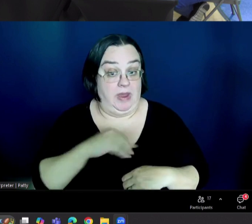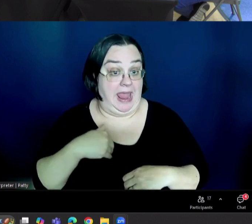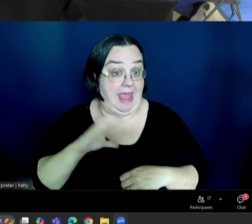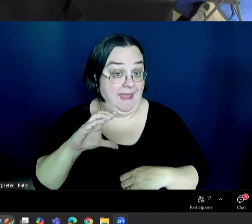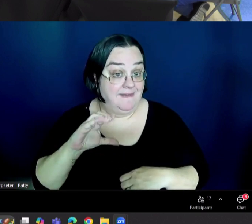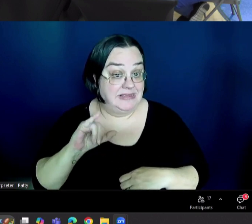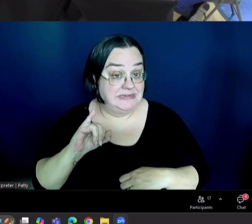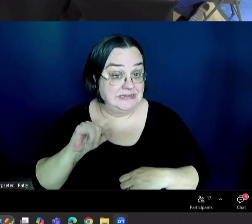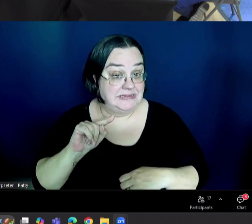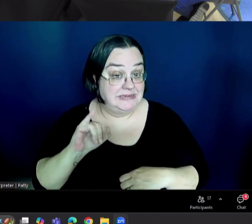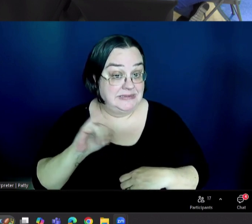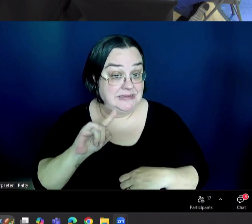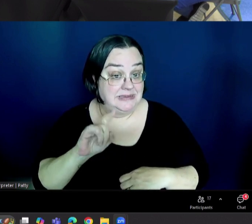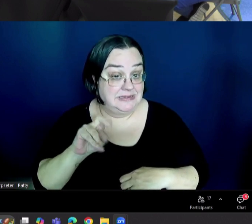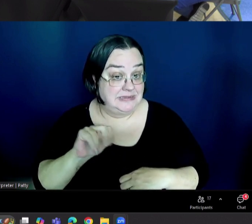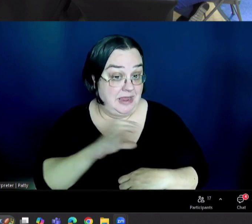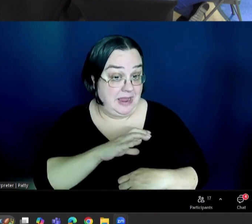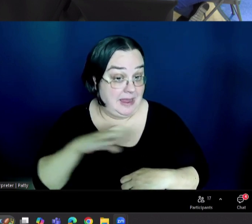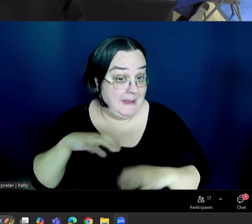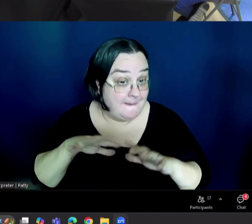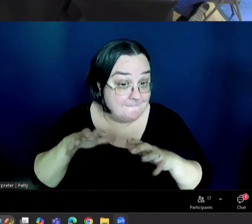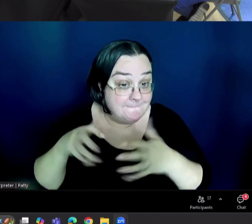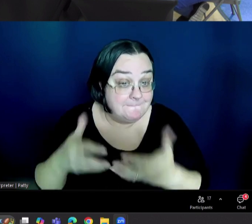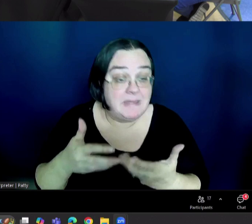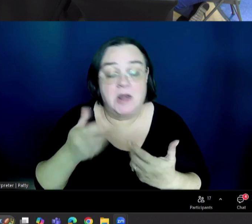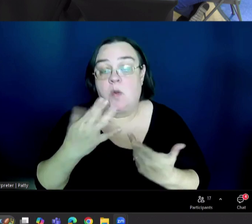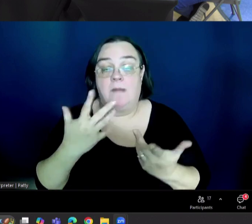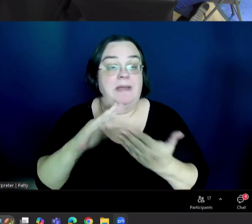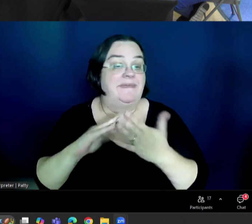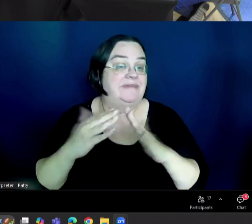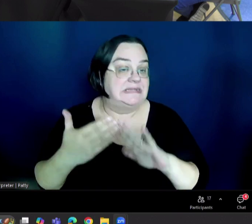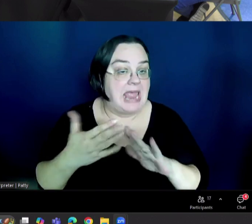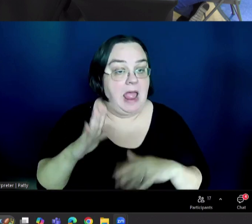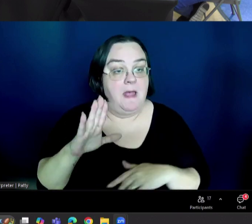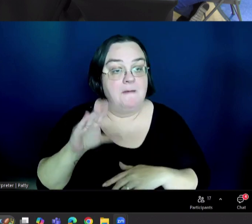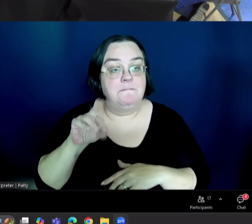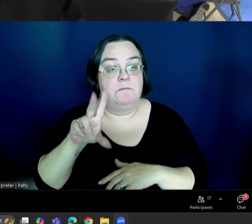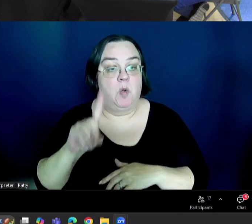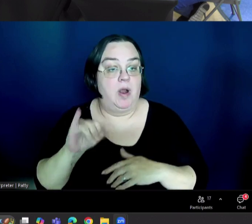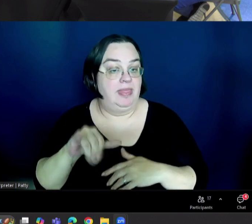committee or sort of a town board that gets on that